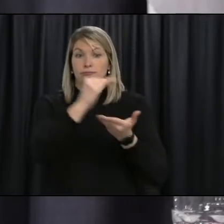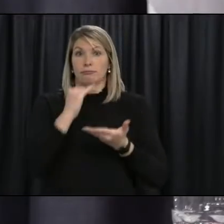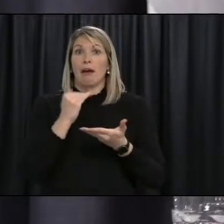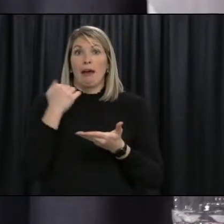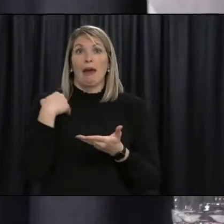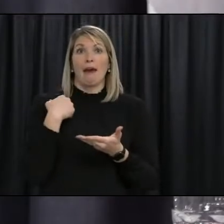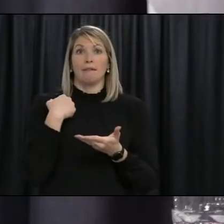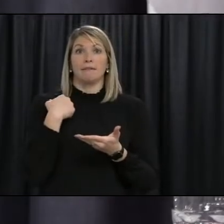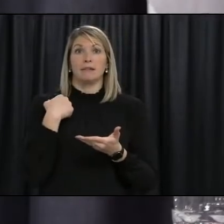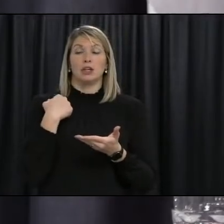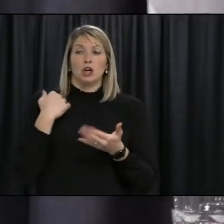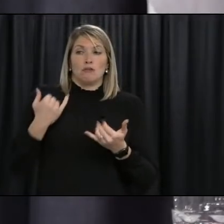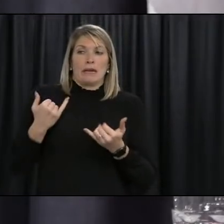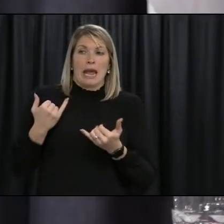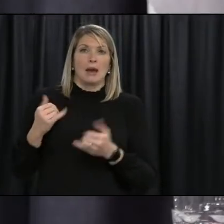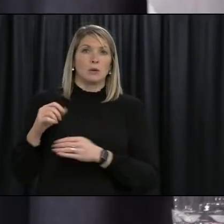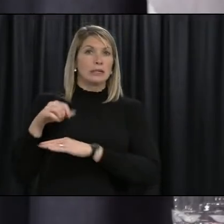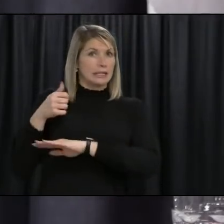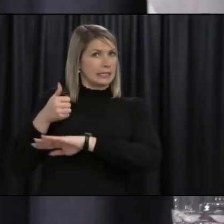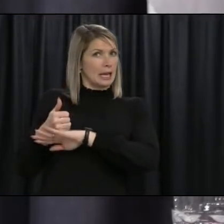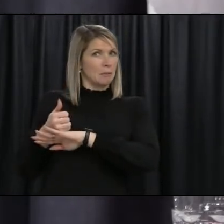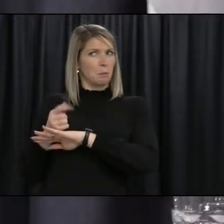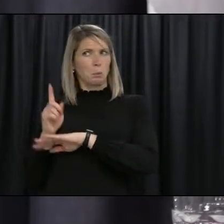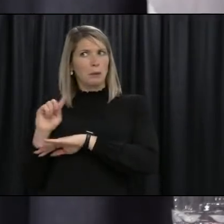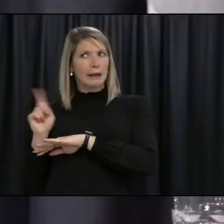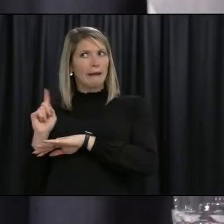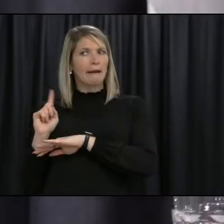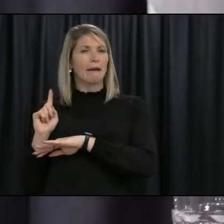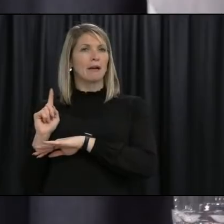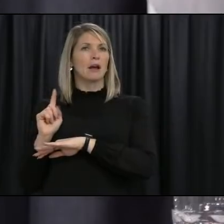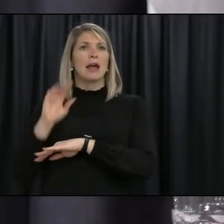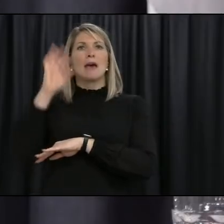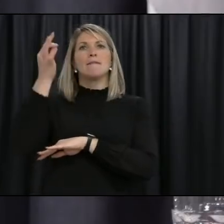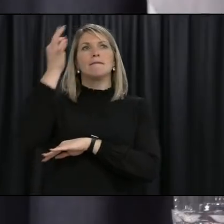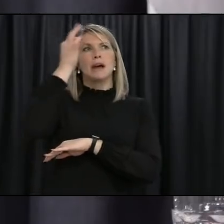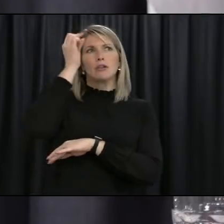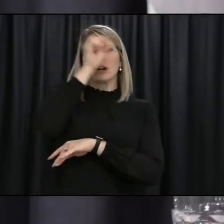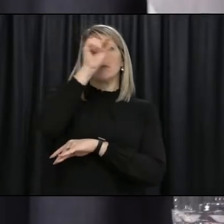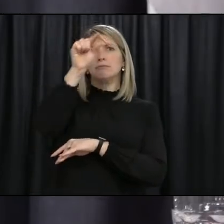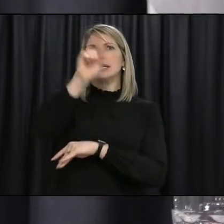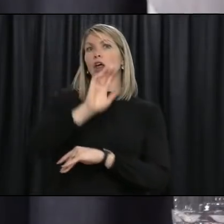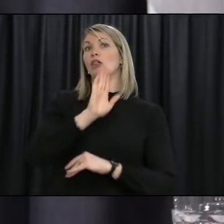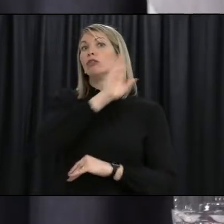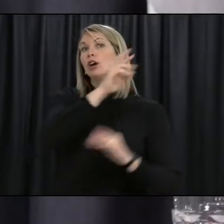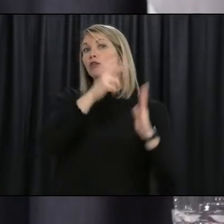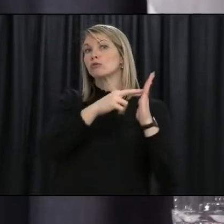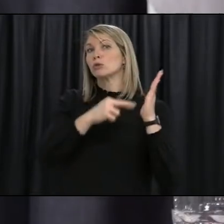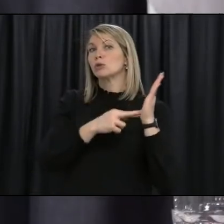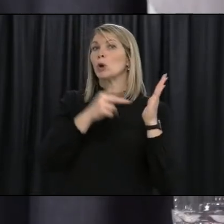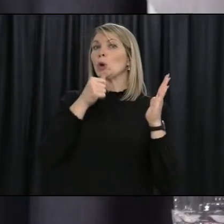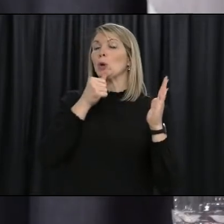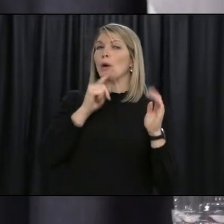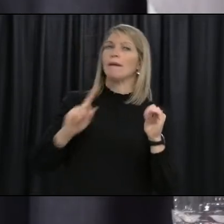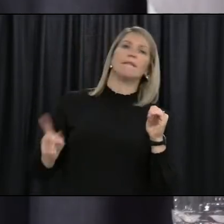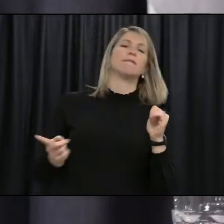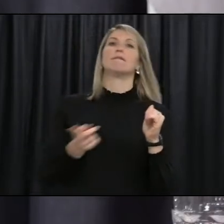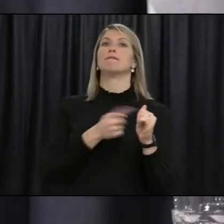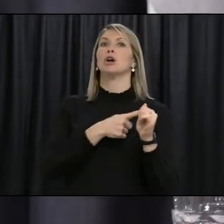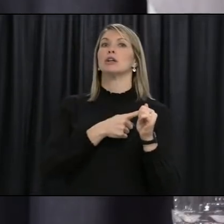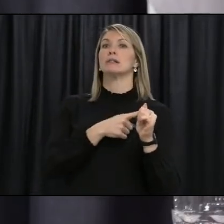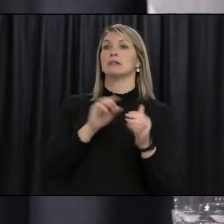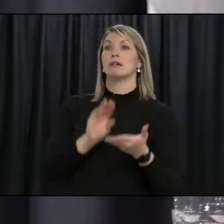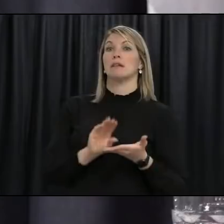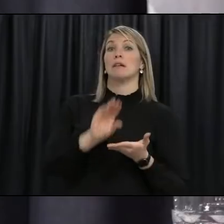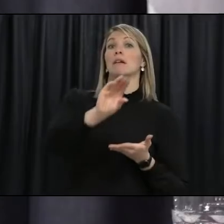and that, under the agreement with the federal government, is to be deployed to rural and isolated communities for outbreak management.